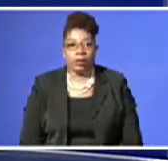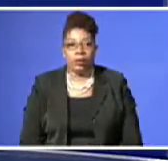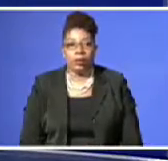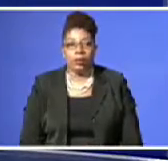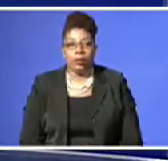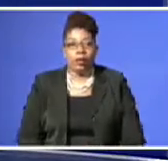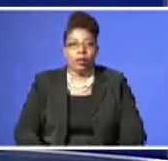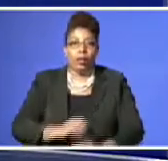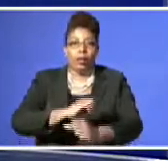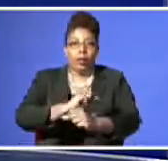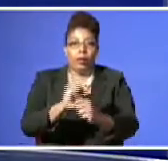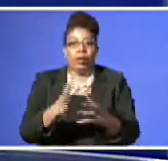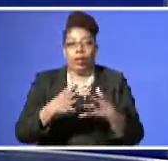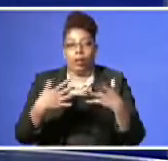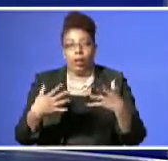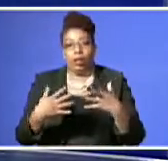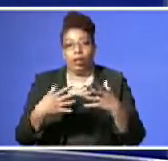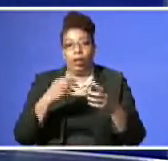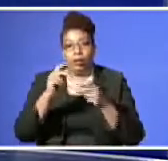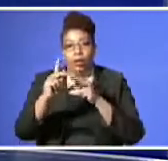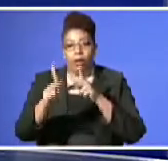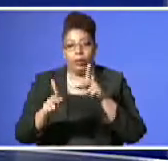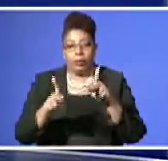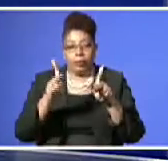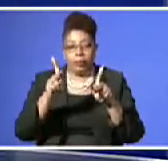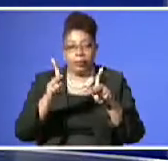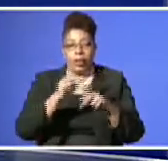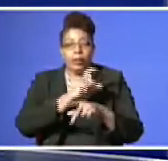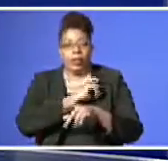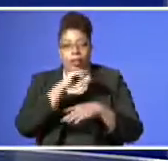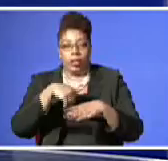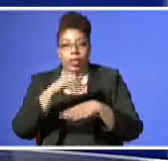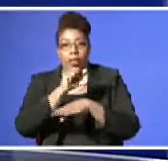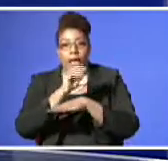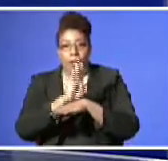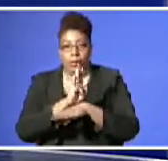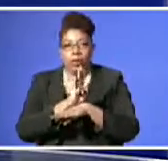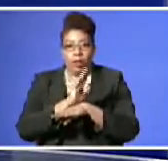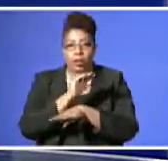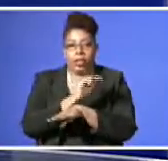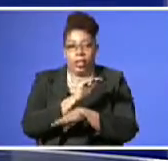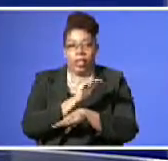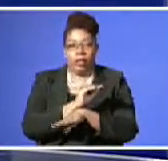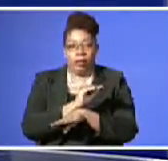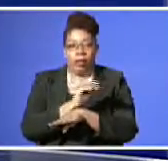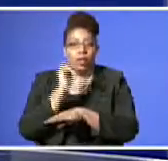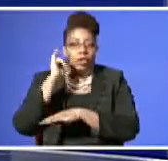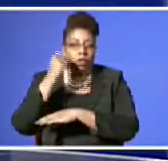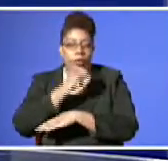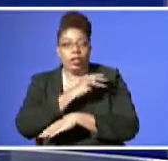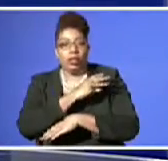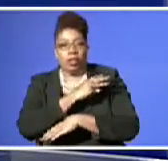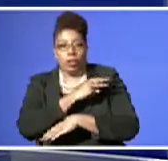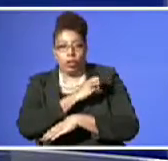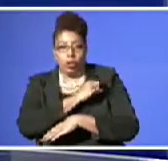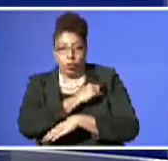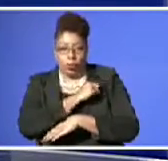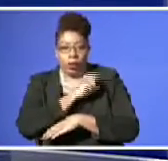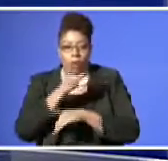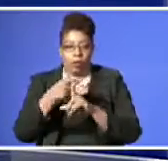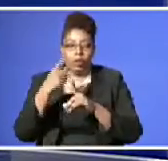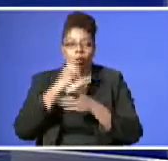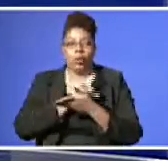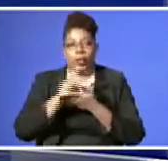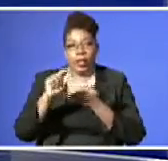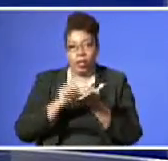A strong police presence on the ground in Abaco today. Good evening, I'm Jiminy DeSwain. Welcome to the Bahamas Tonight, the weekend edition. Thanks so